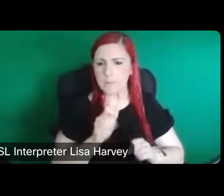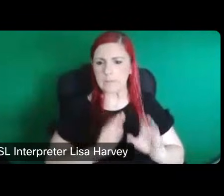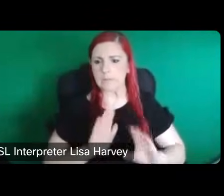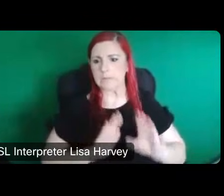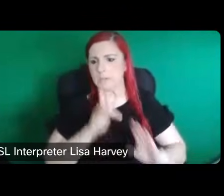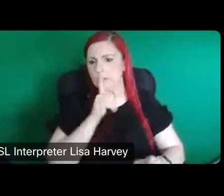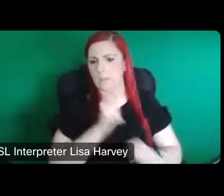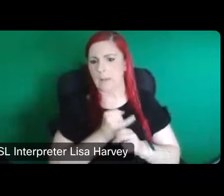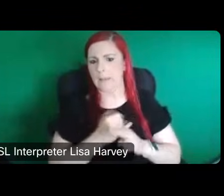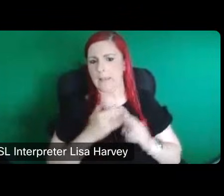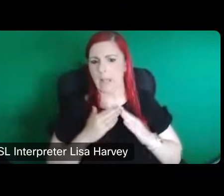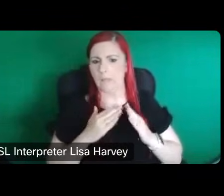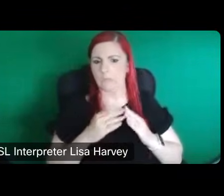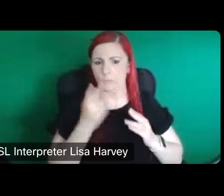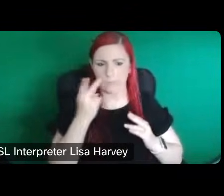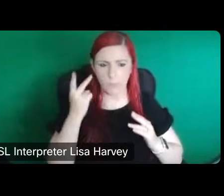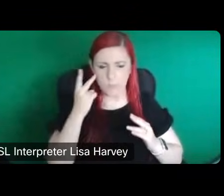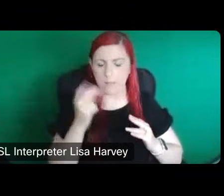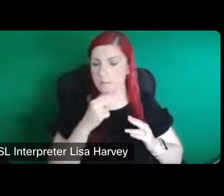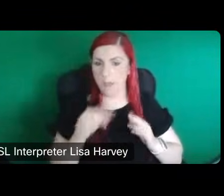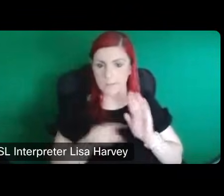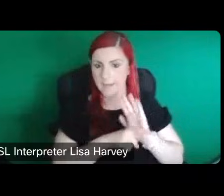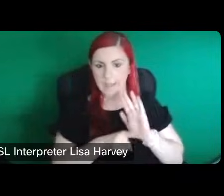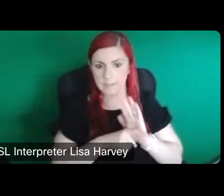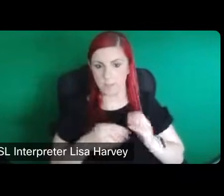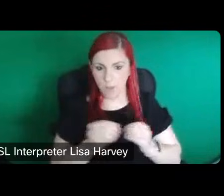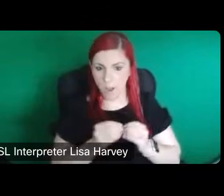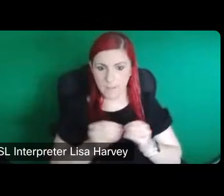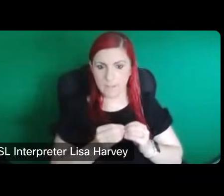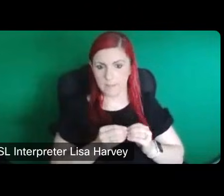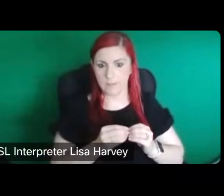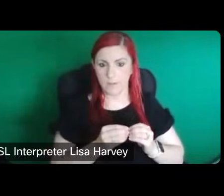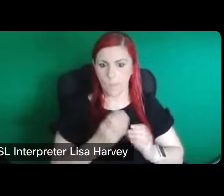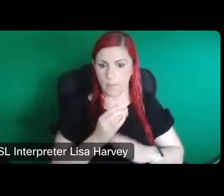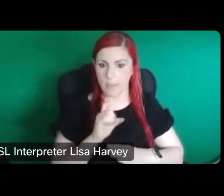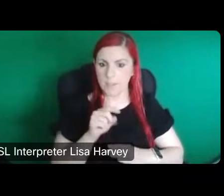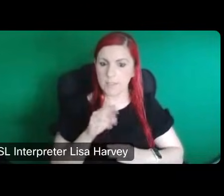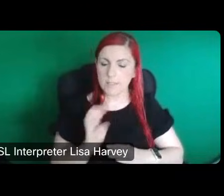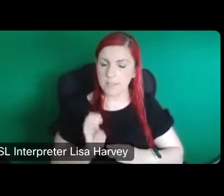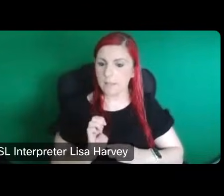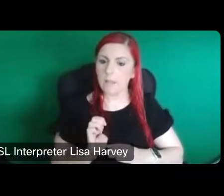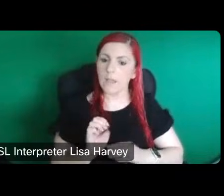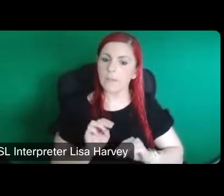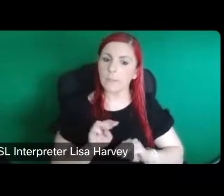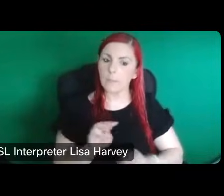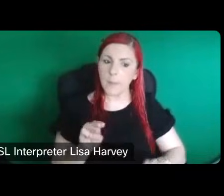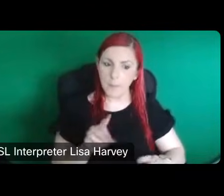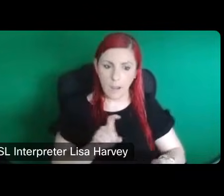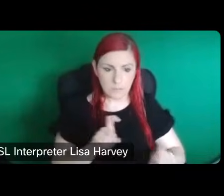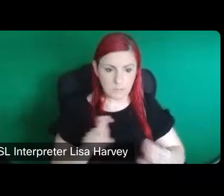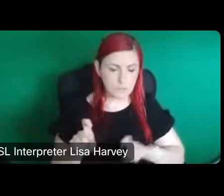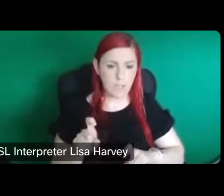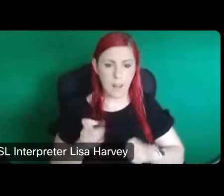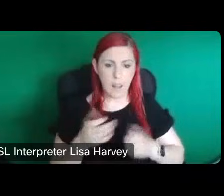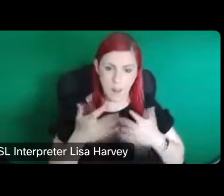negative comment levelled at the HSE. You hear it directed at all state services. If people are still left with unanswered questions